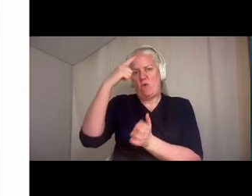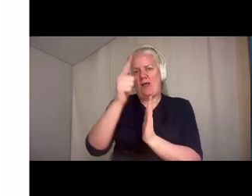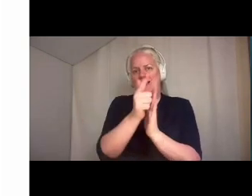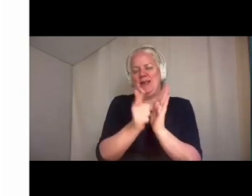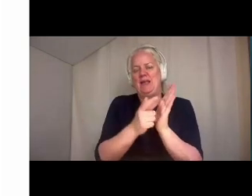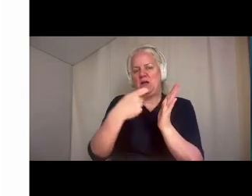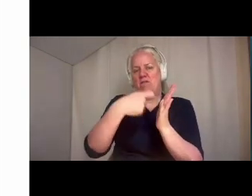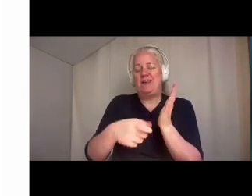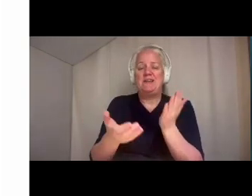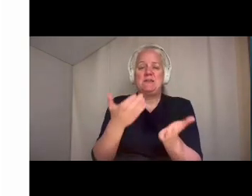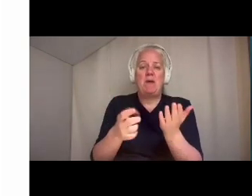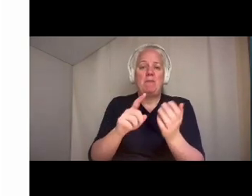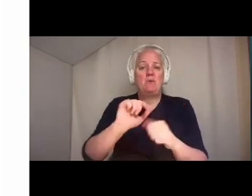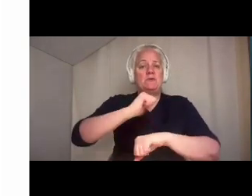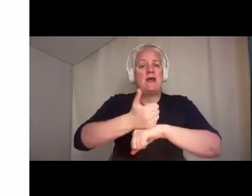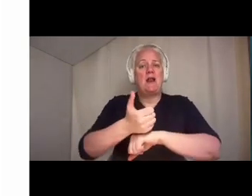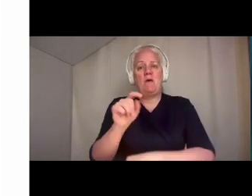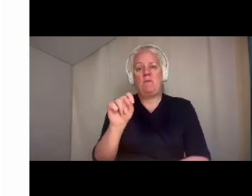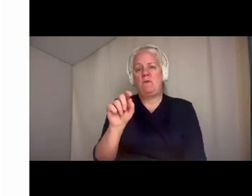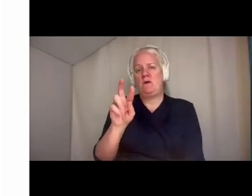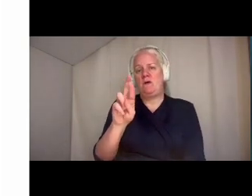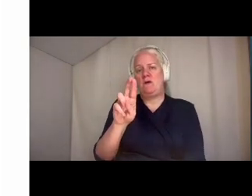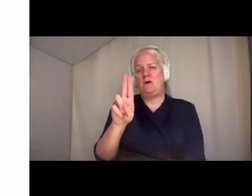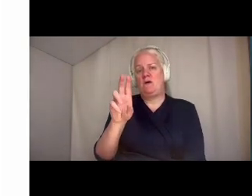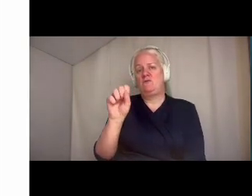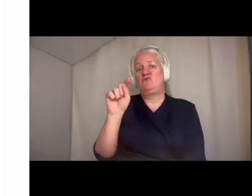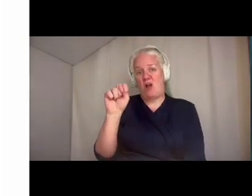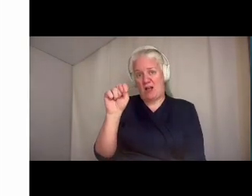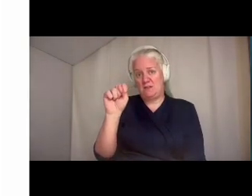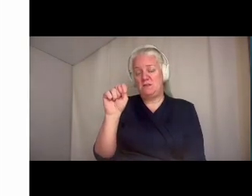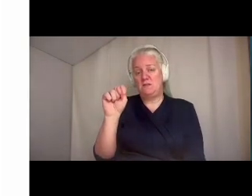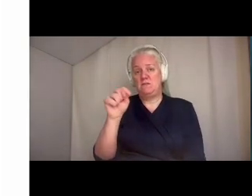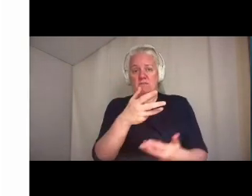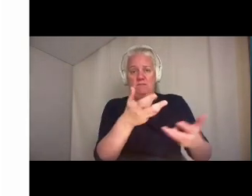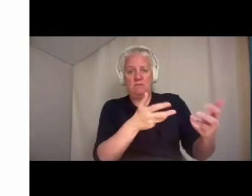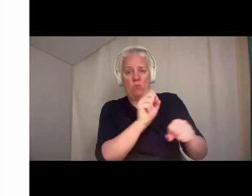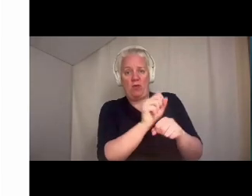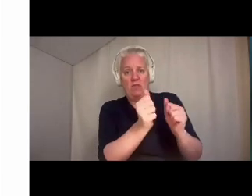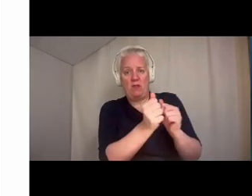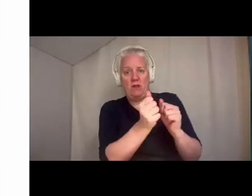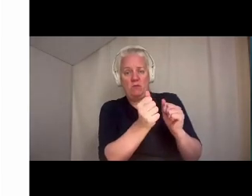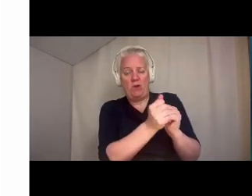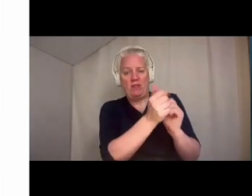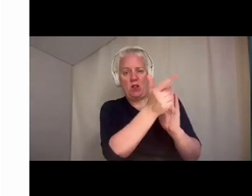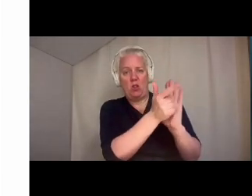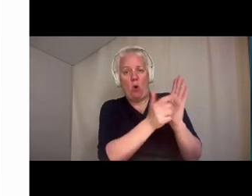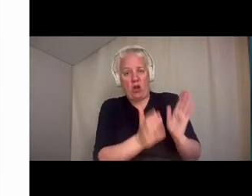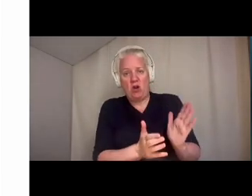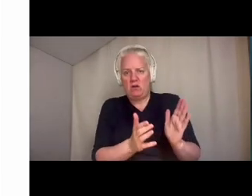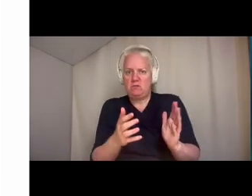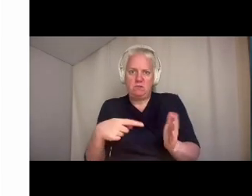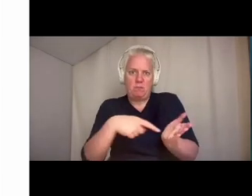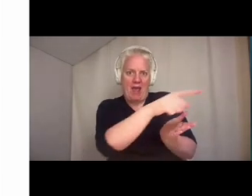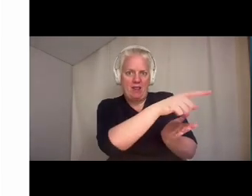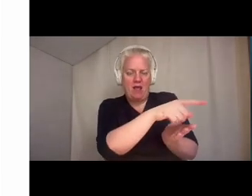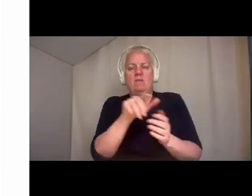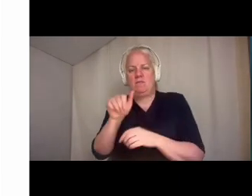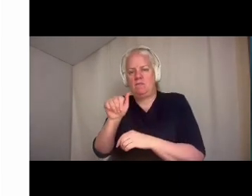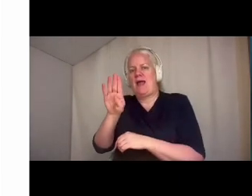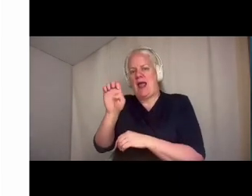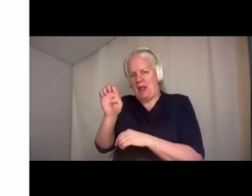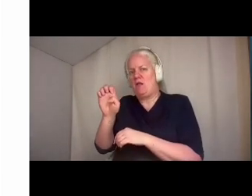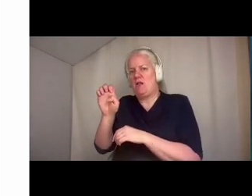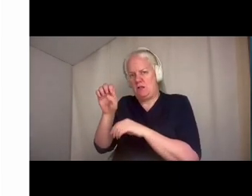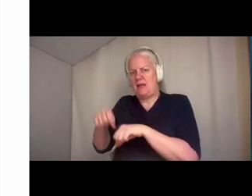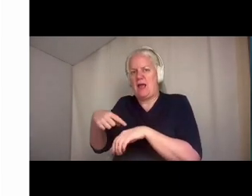to establish a trust, but ABLE disbursement or transfer of funds from an ABLE account directly into